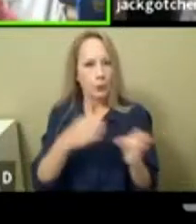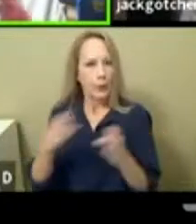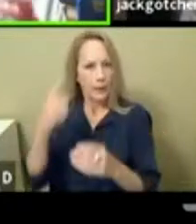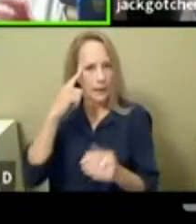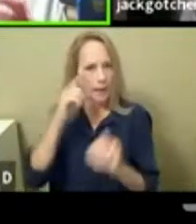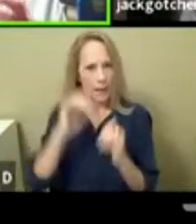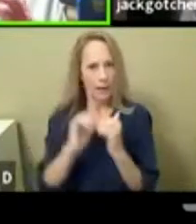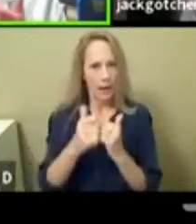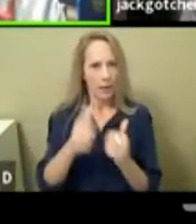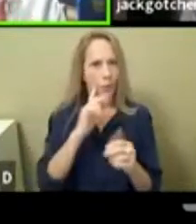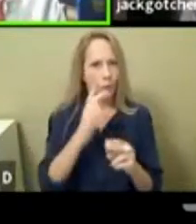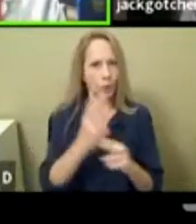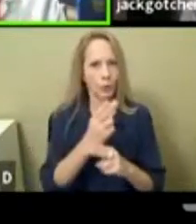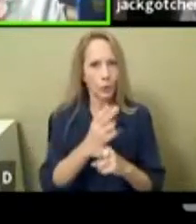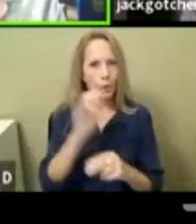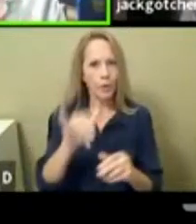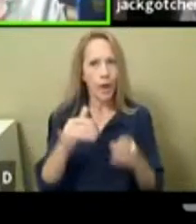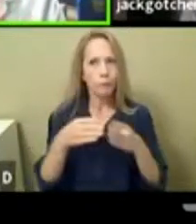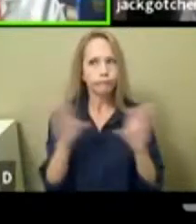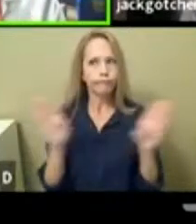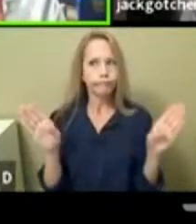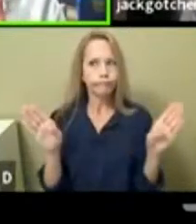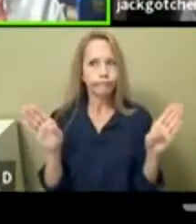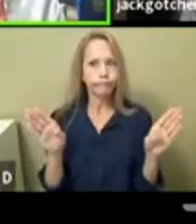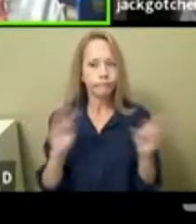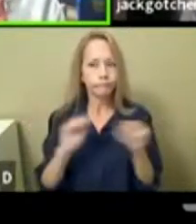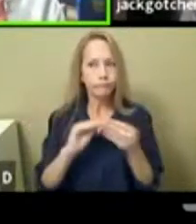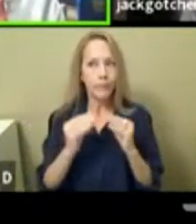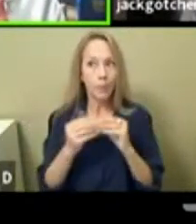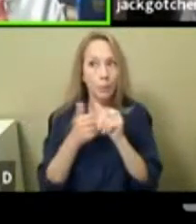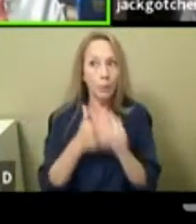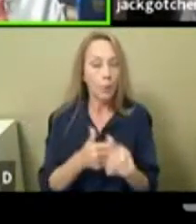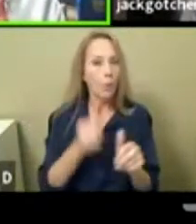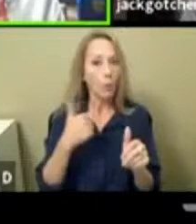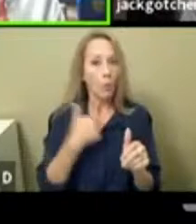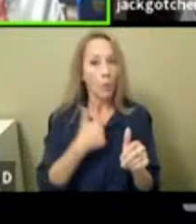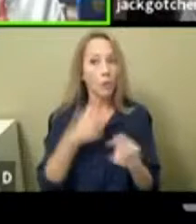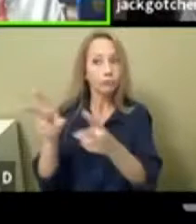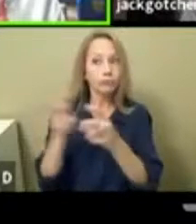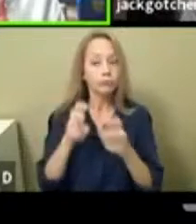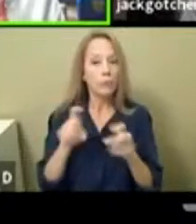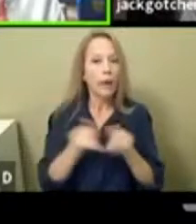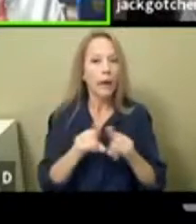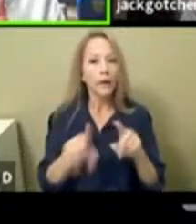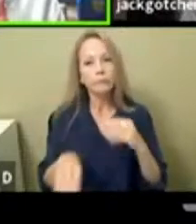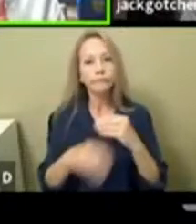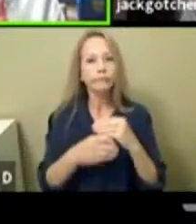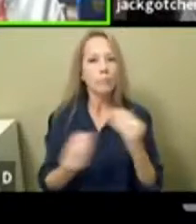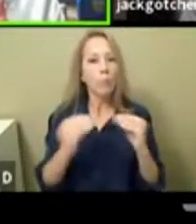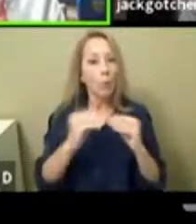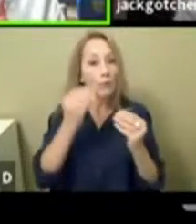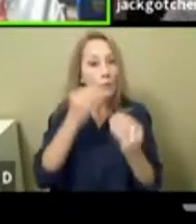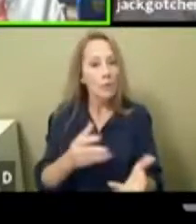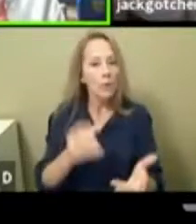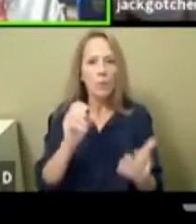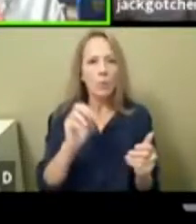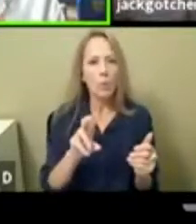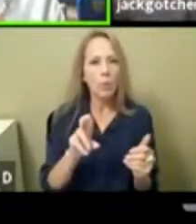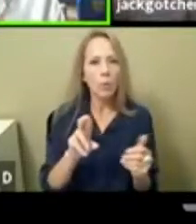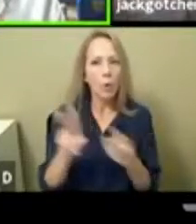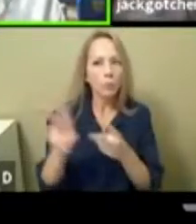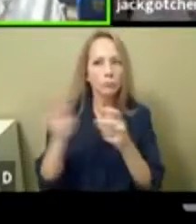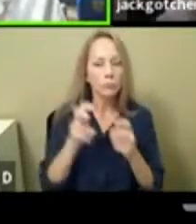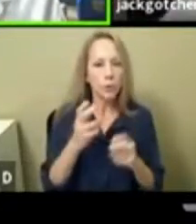be used in a global sense? Are we really going to use them as additional information? Are we going to try to maybe use them as